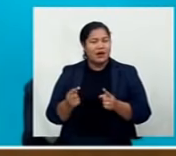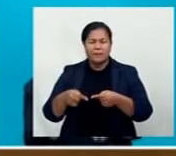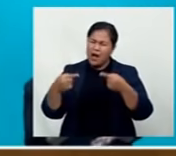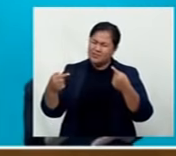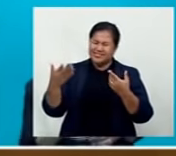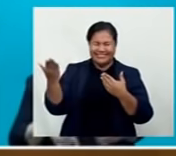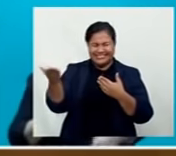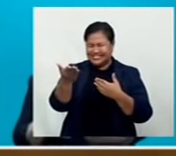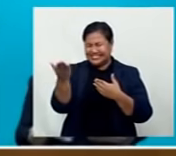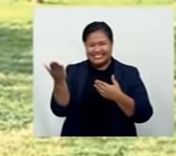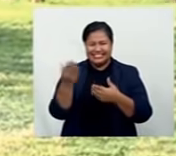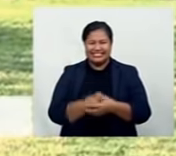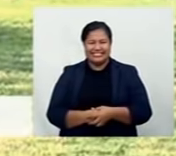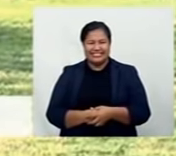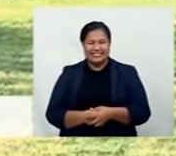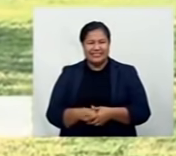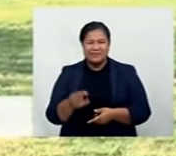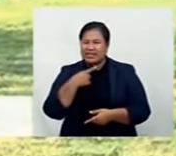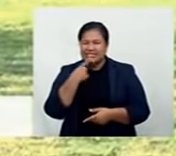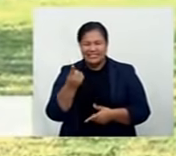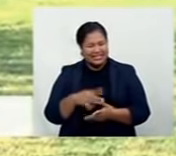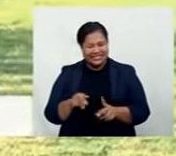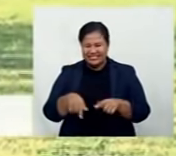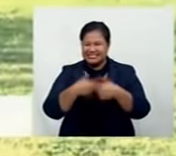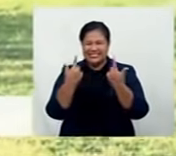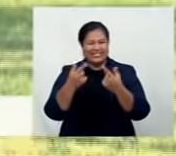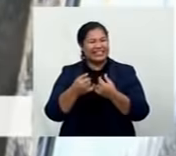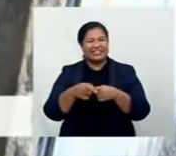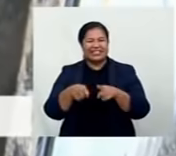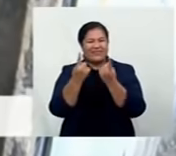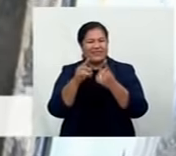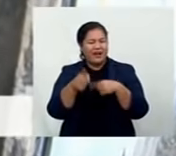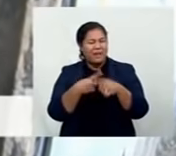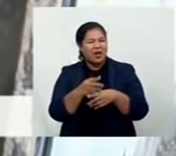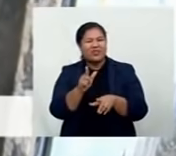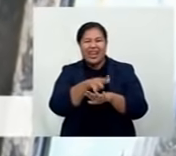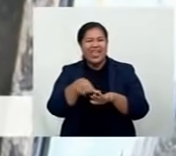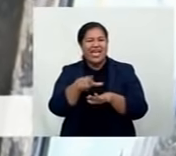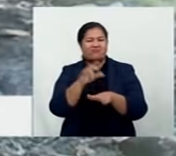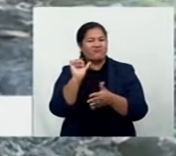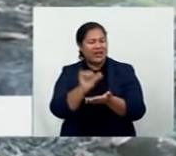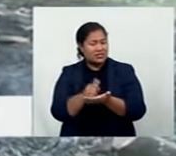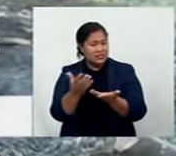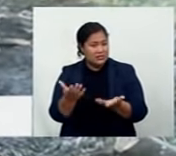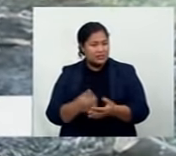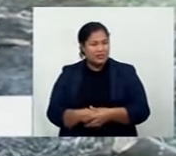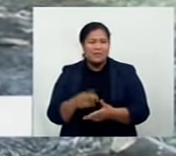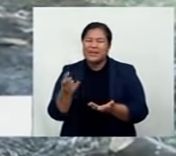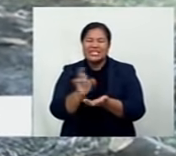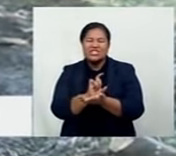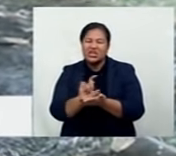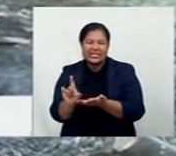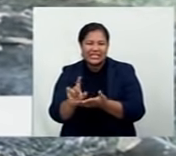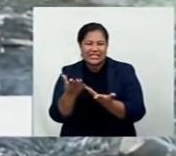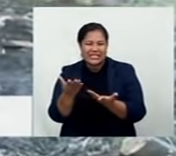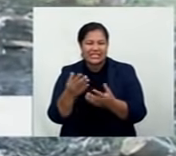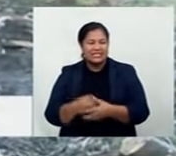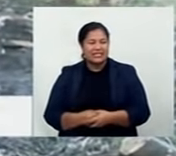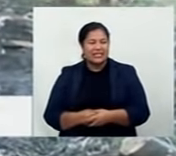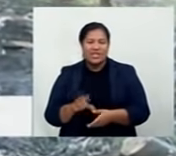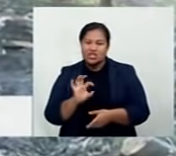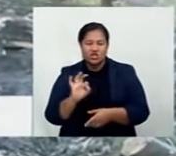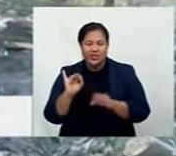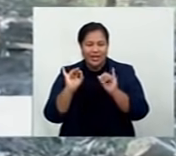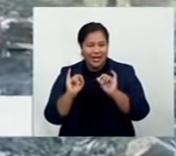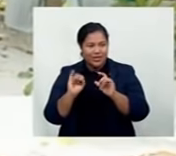to be as some great infringement of land rights, when clearly it is not the case. Yet